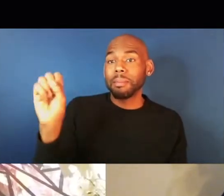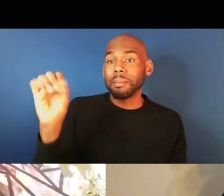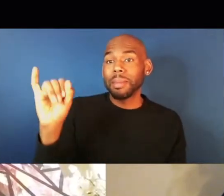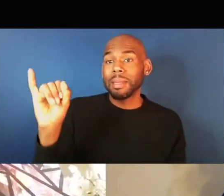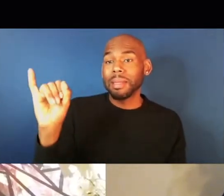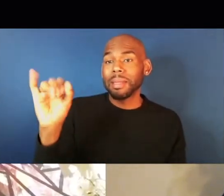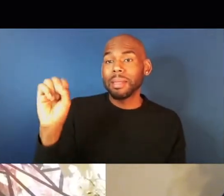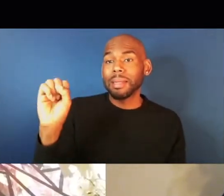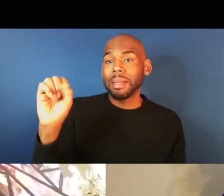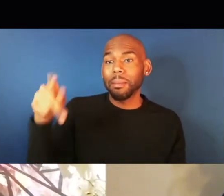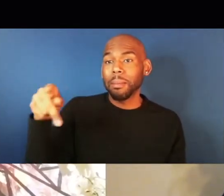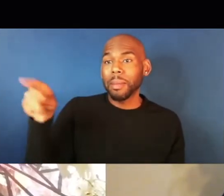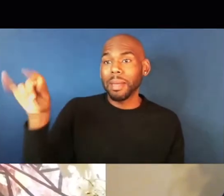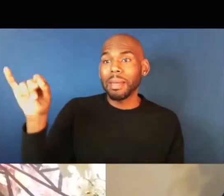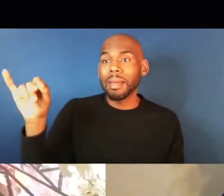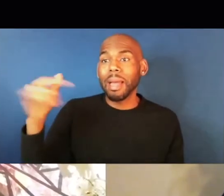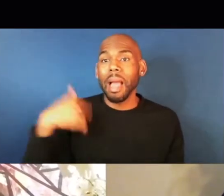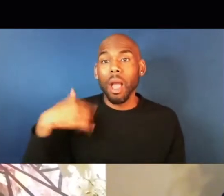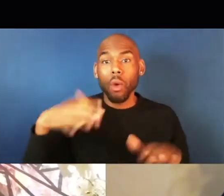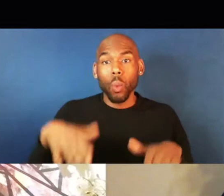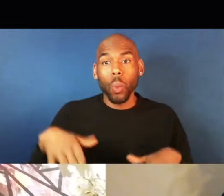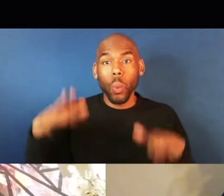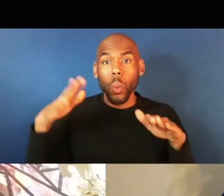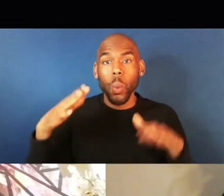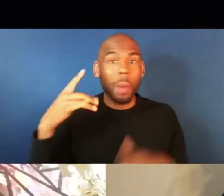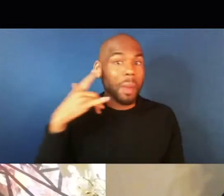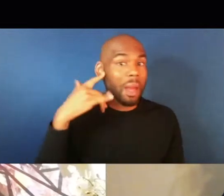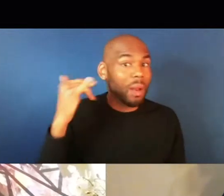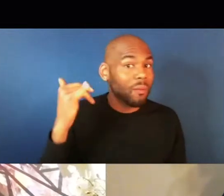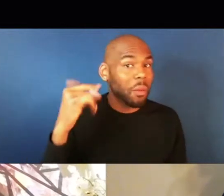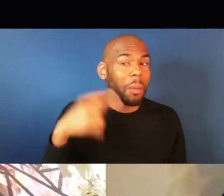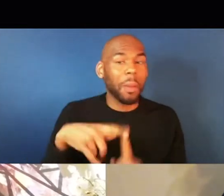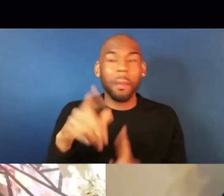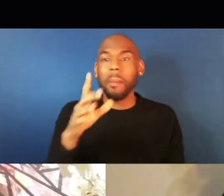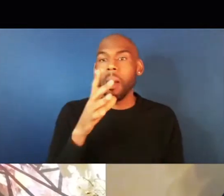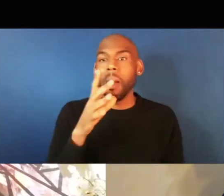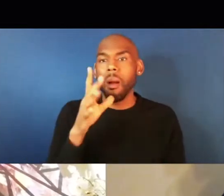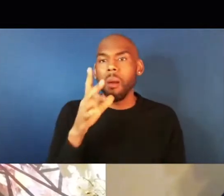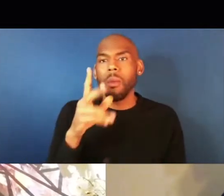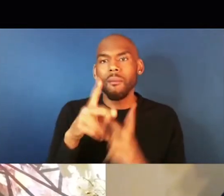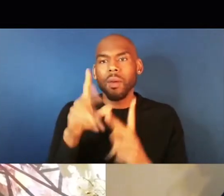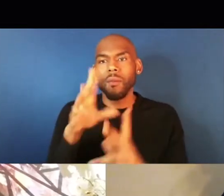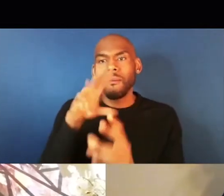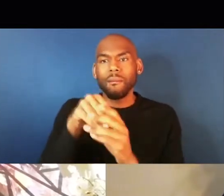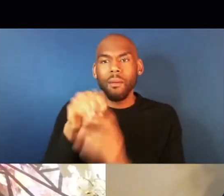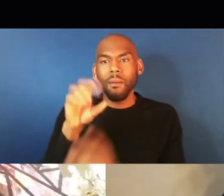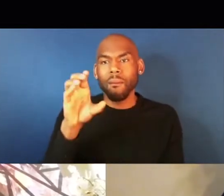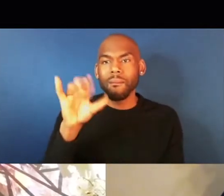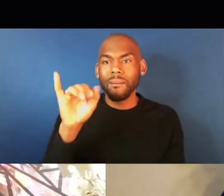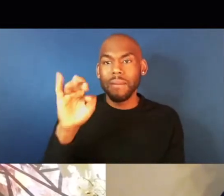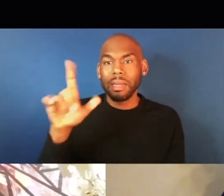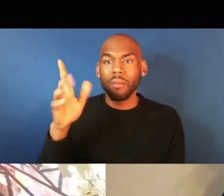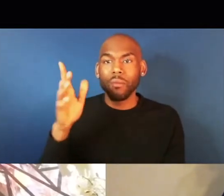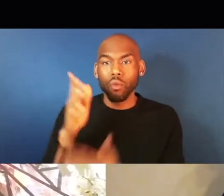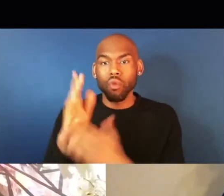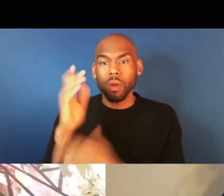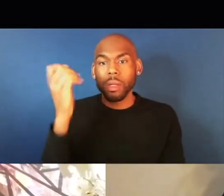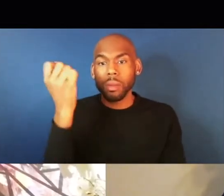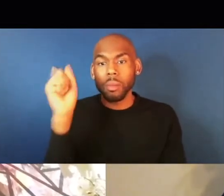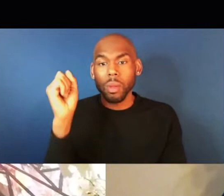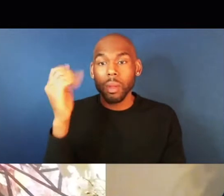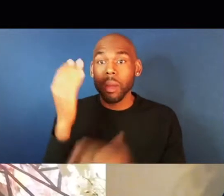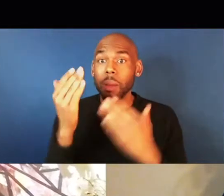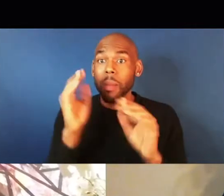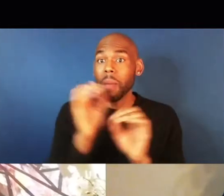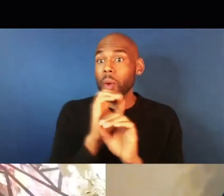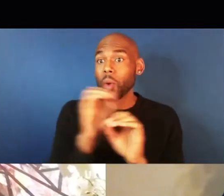but absolutely, I grew up in California, but my mother was very involved in the civil rights movement. And while